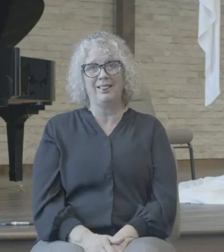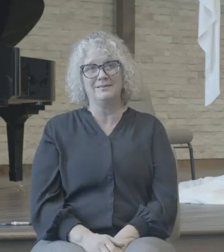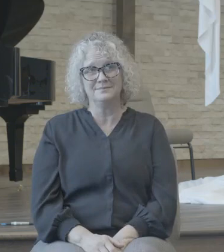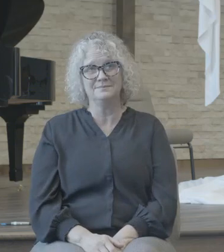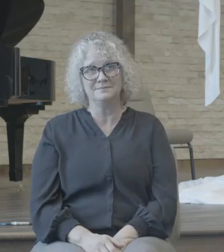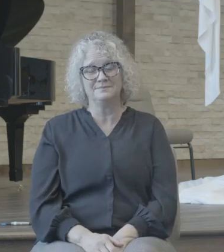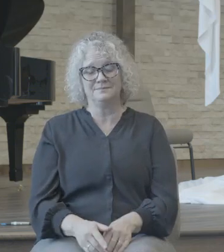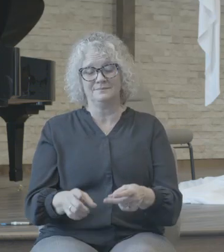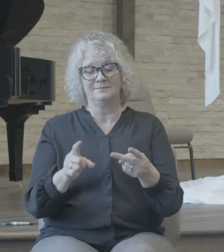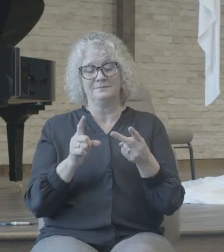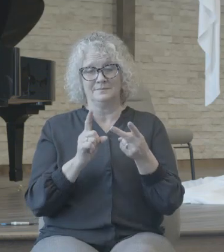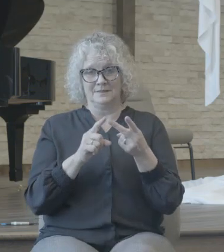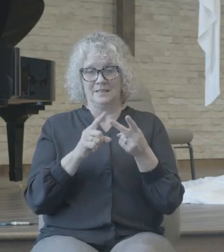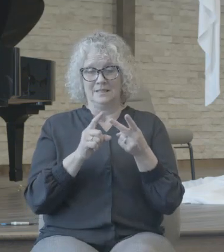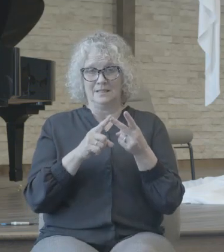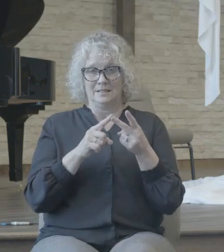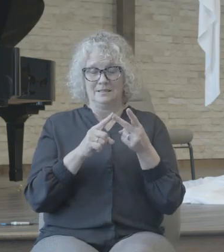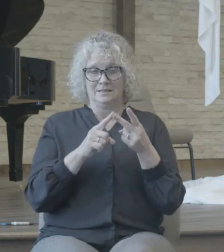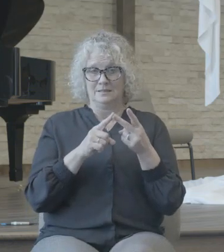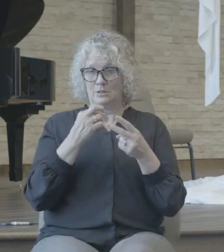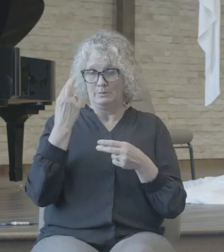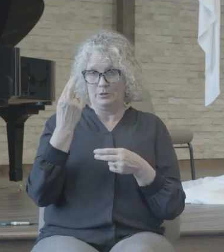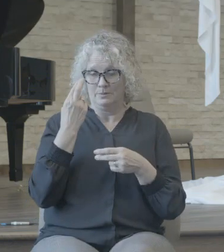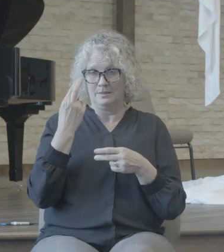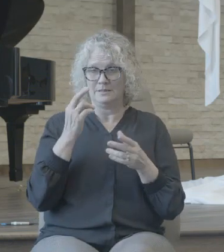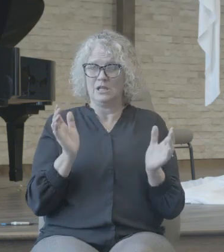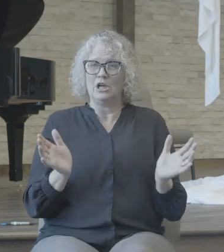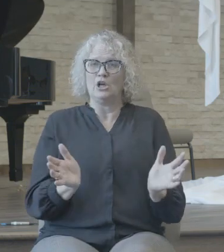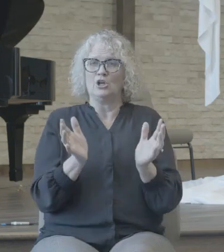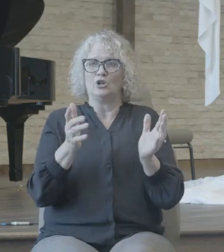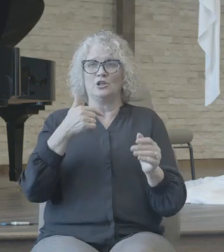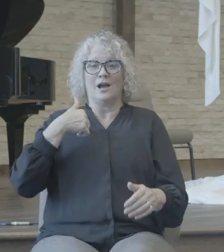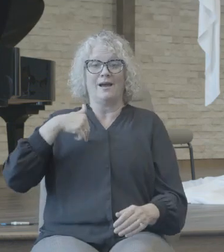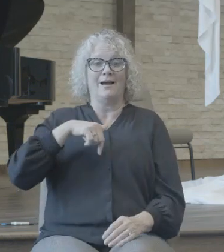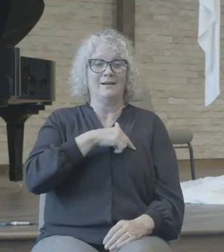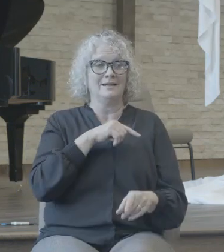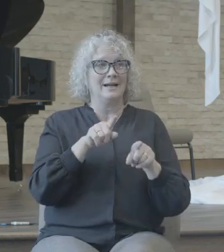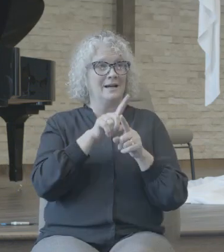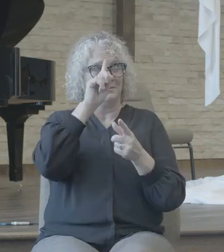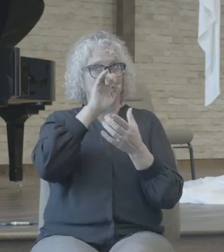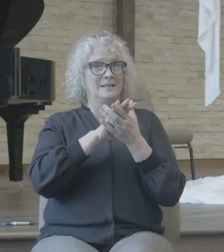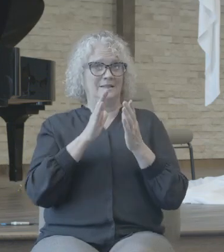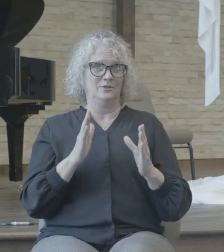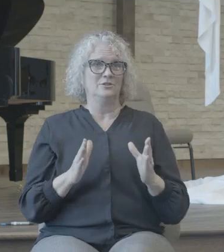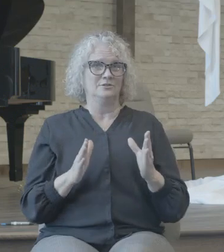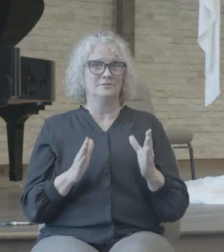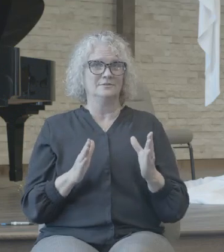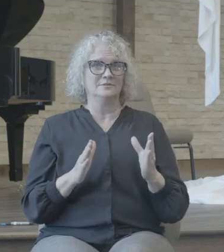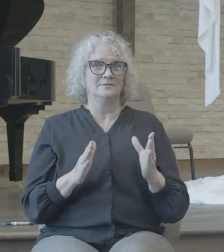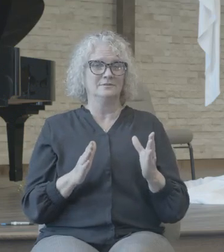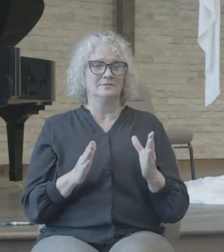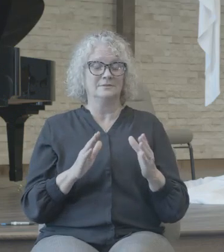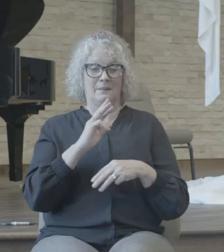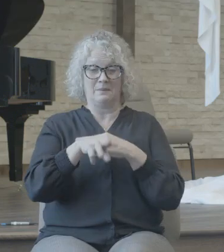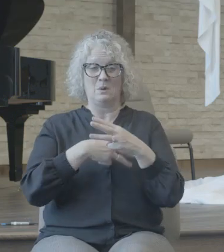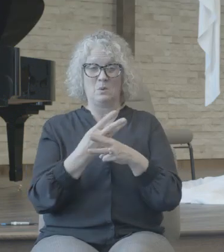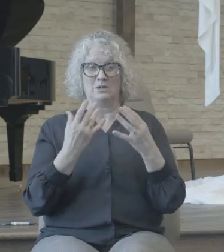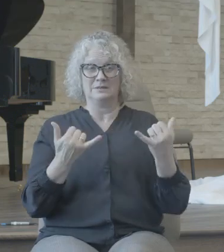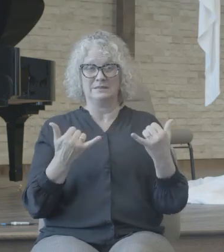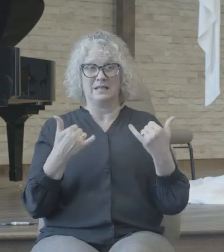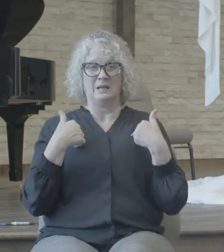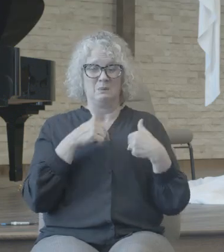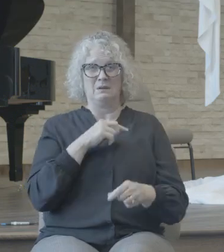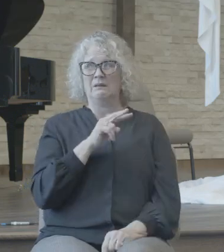The second purpose is to encourage us who are the believers. As we look around in the world today, it seems like everything's